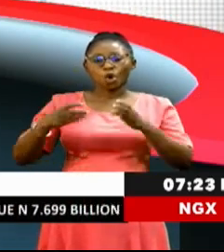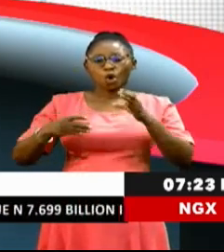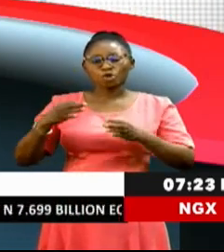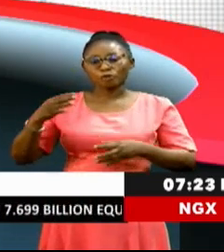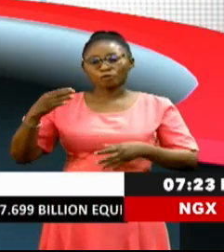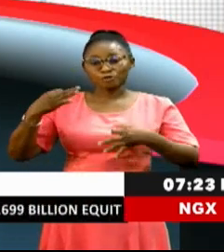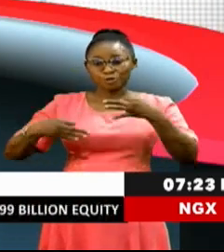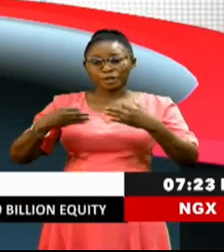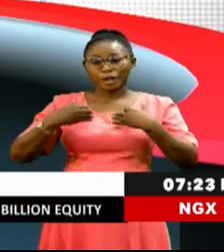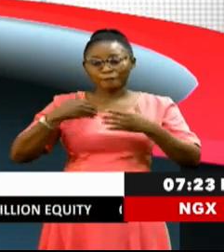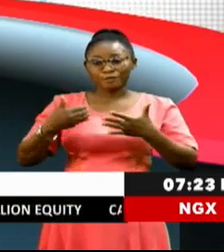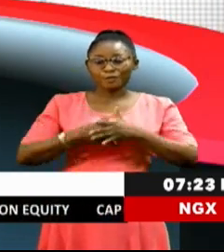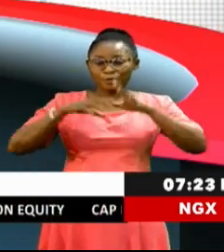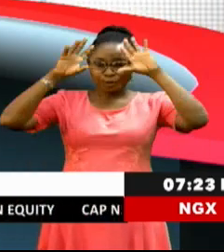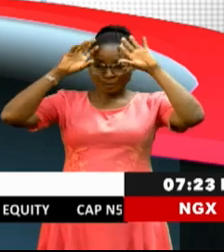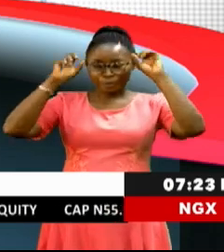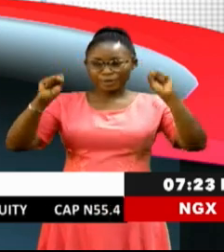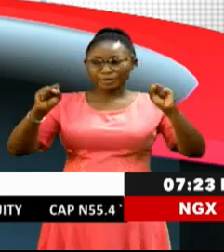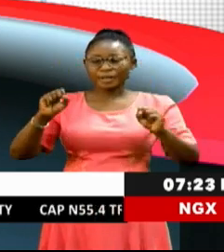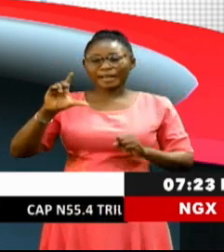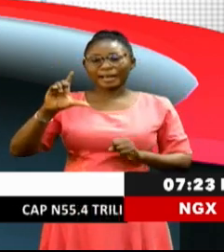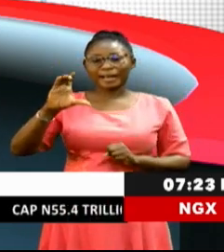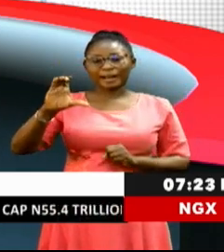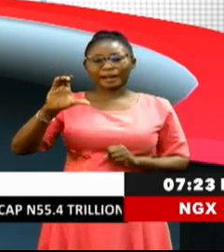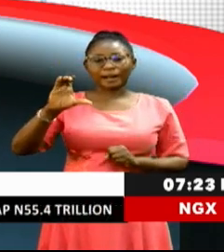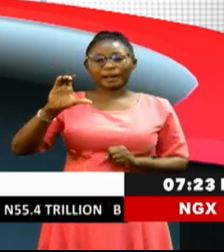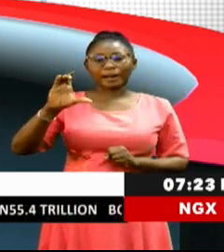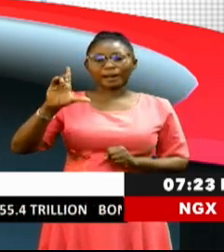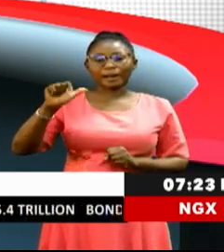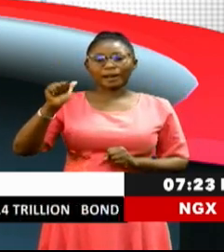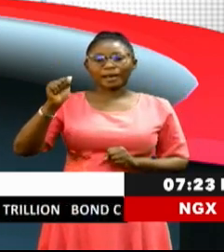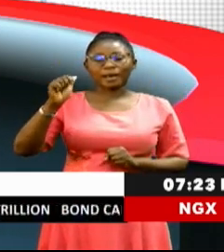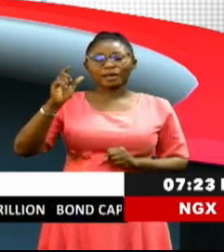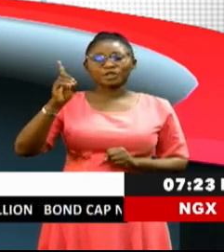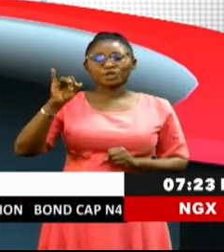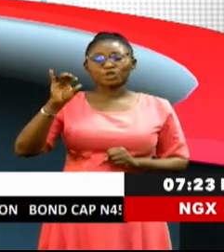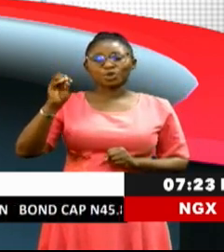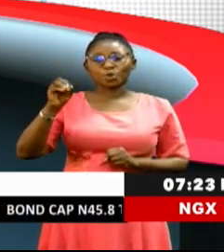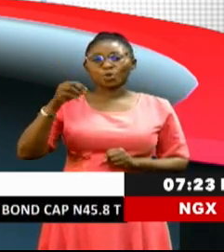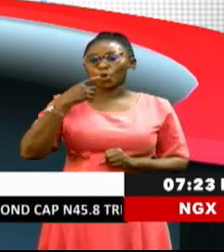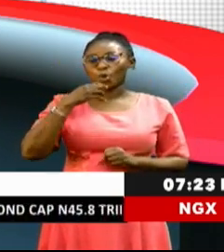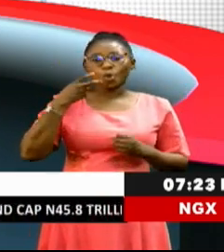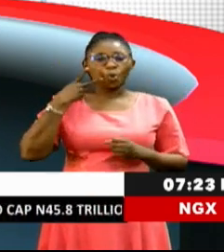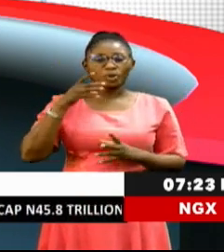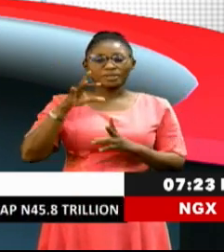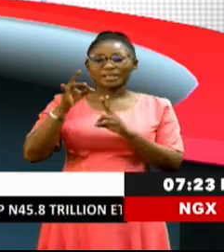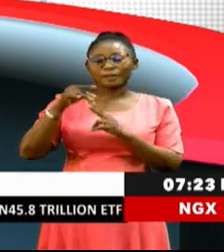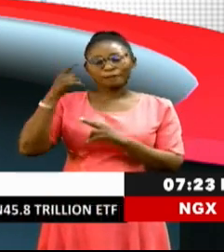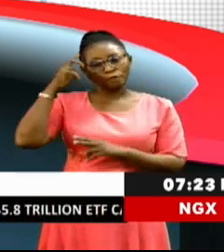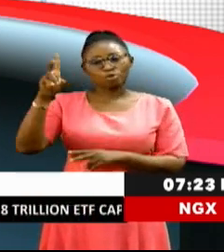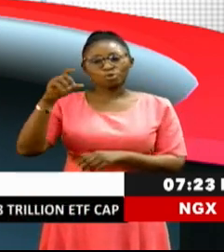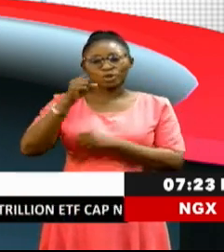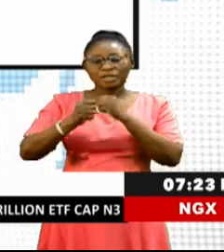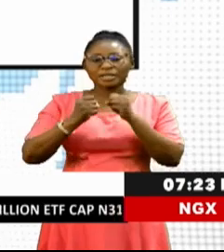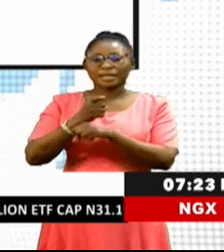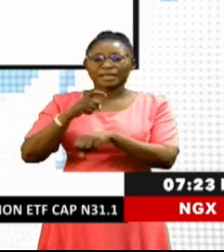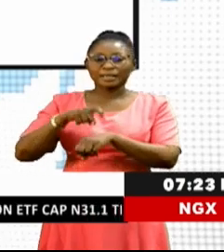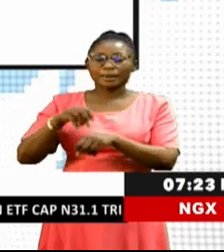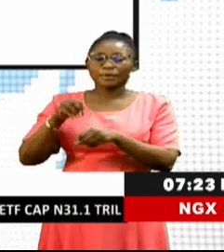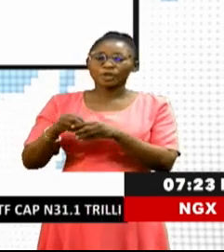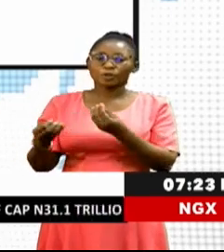Justice Ricardo Claudio Monteiro, who has been elected for a two-year term in office.